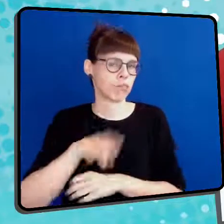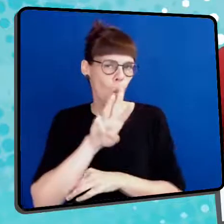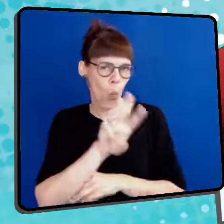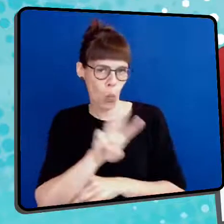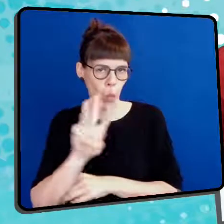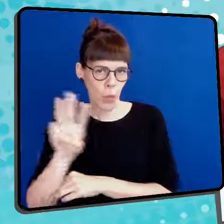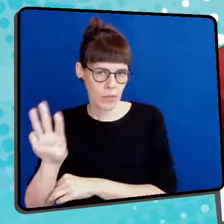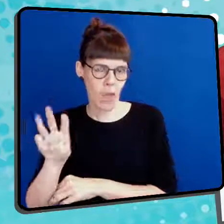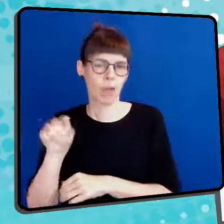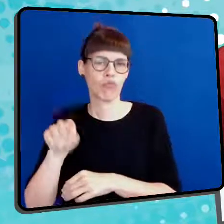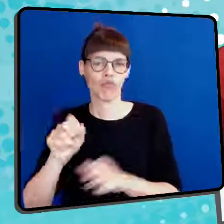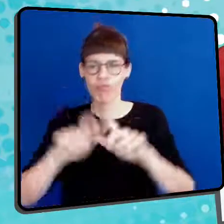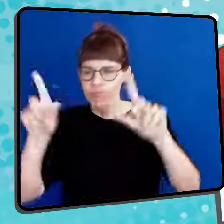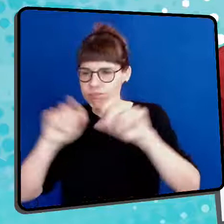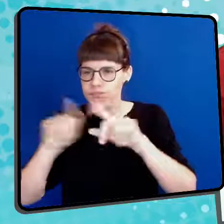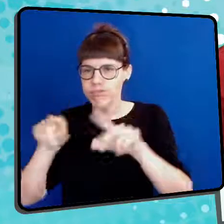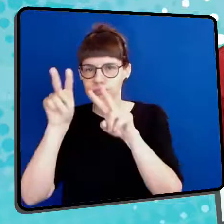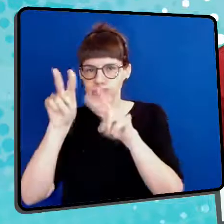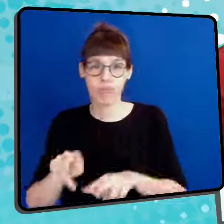abitofai.show.